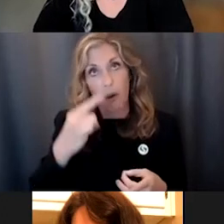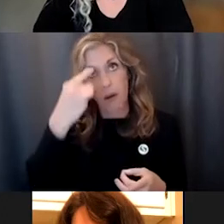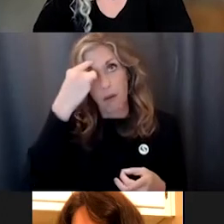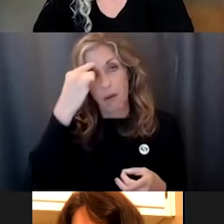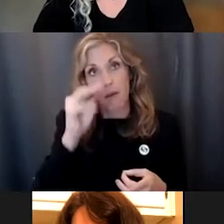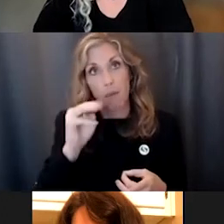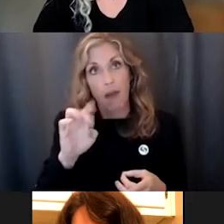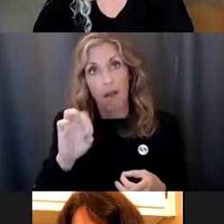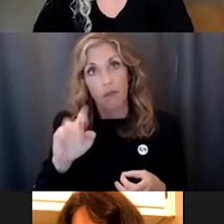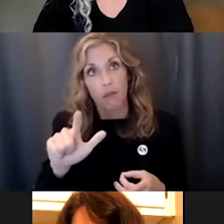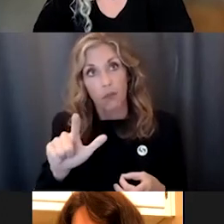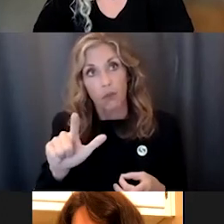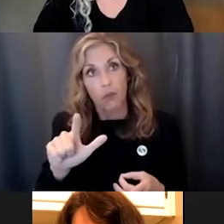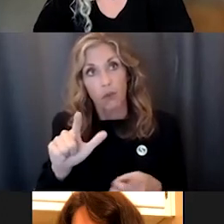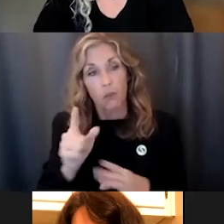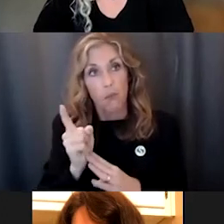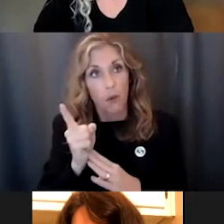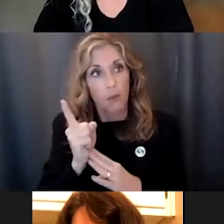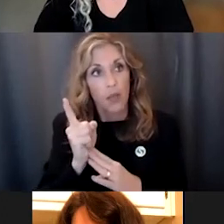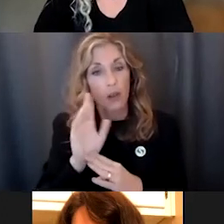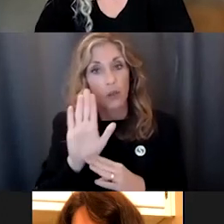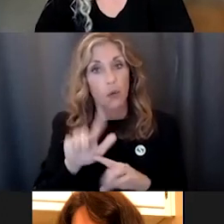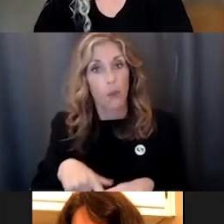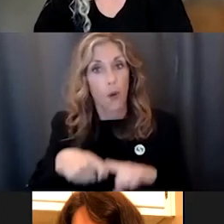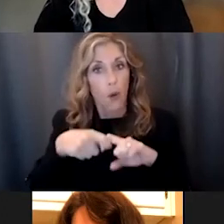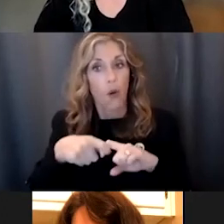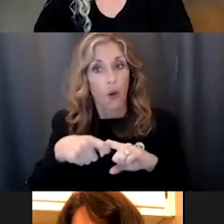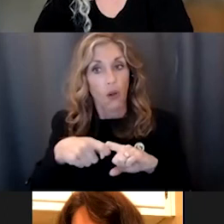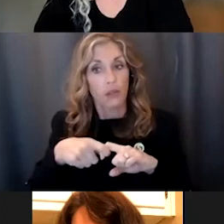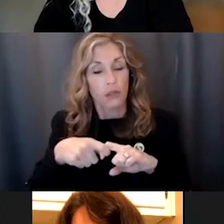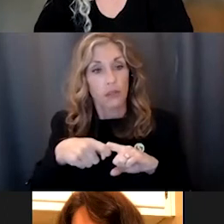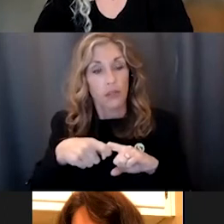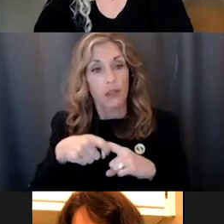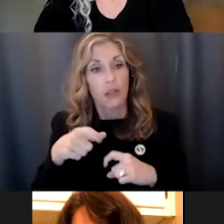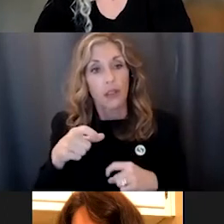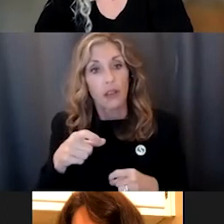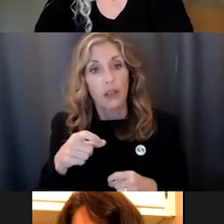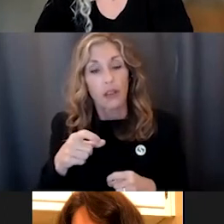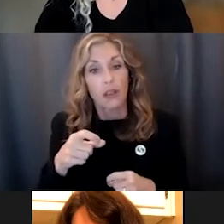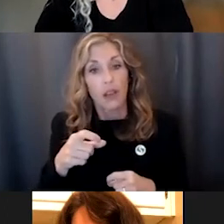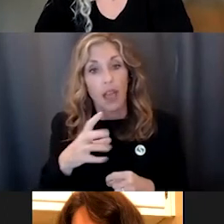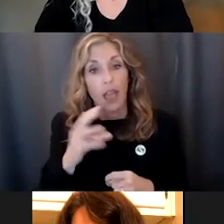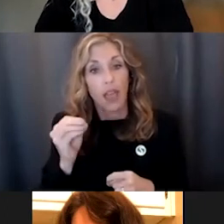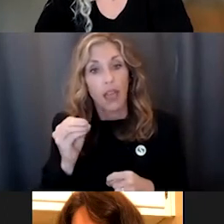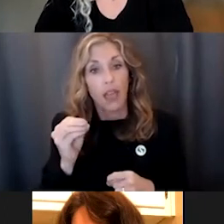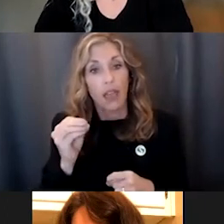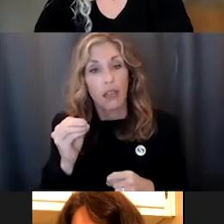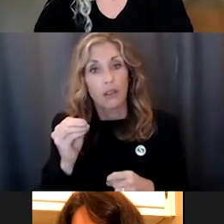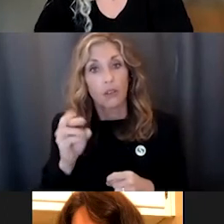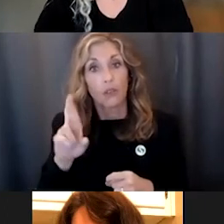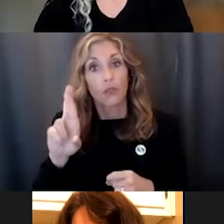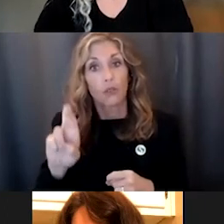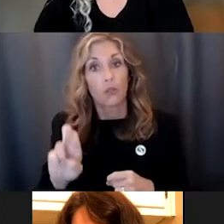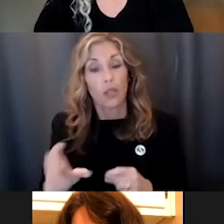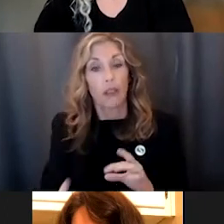moment, your pause, I love that term of a pause, and reconnection,